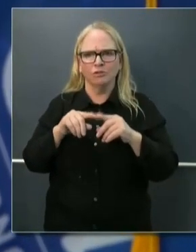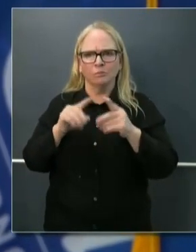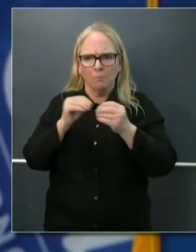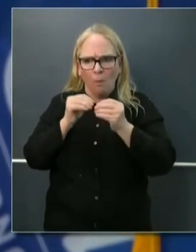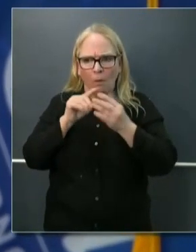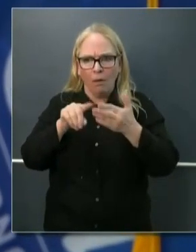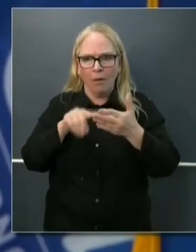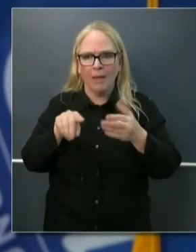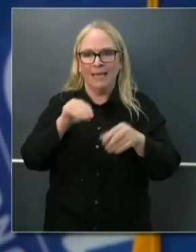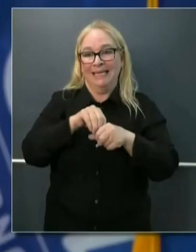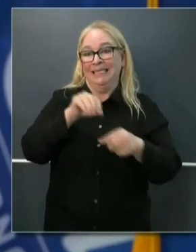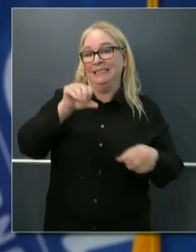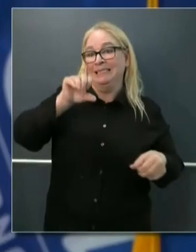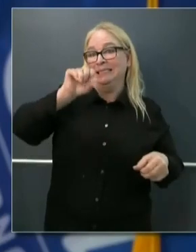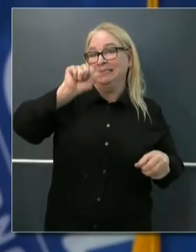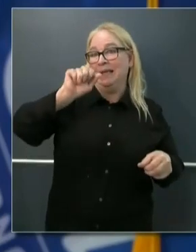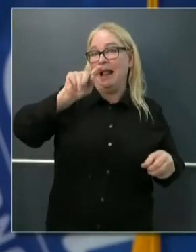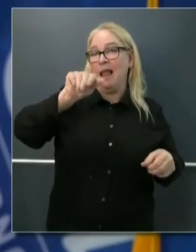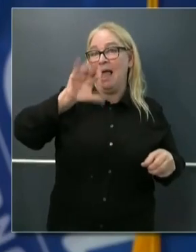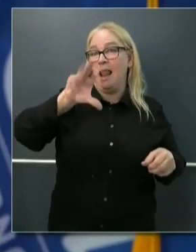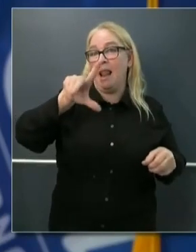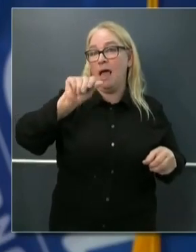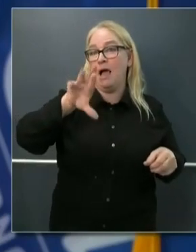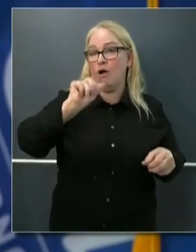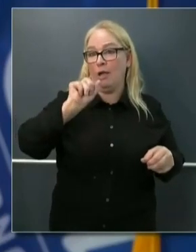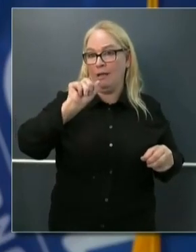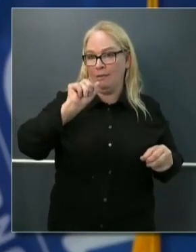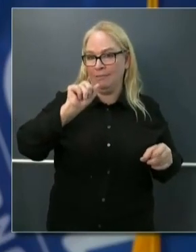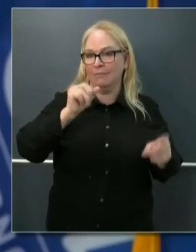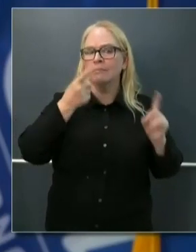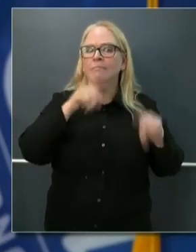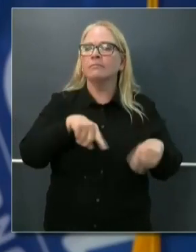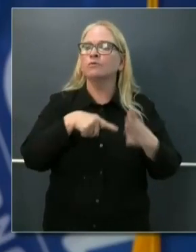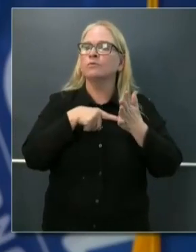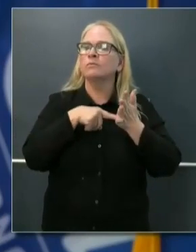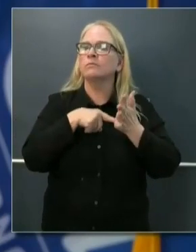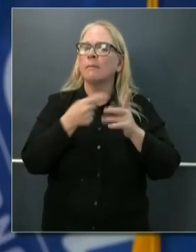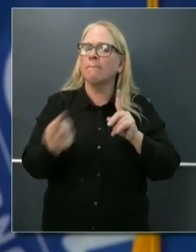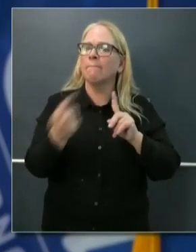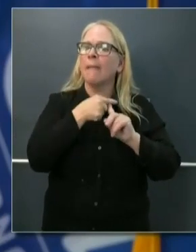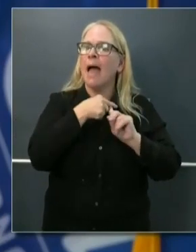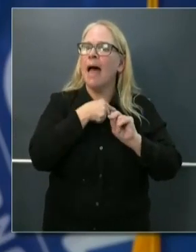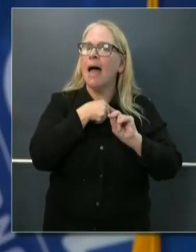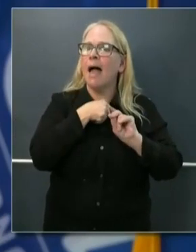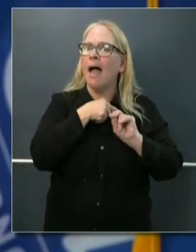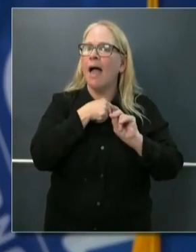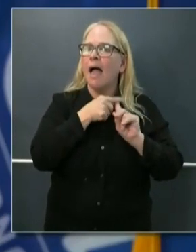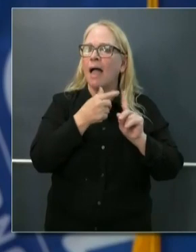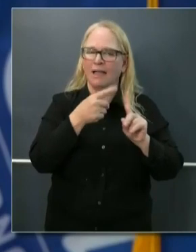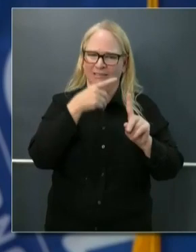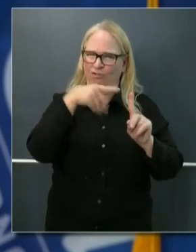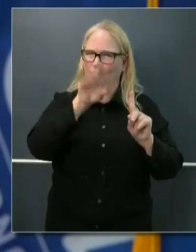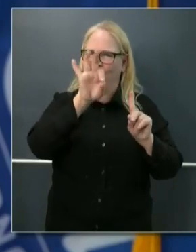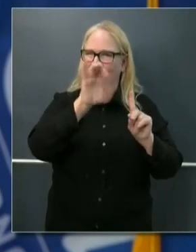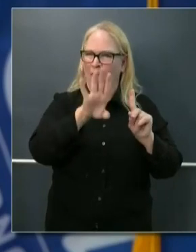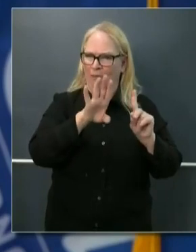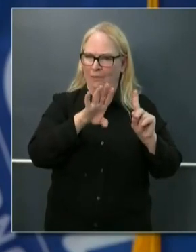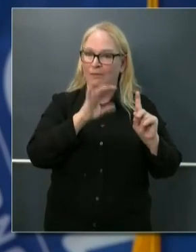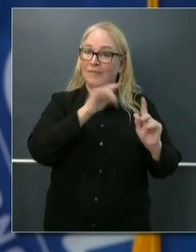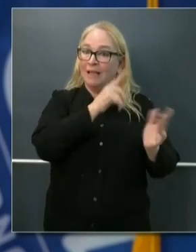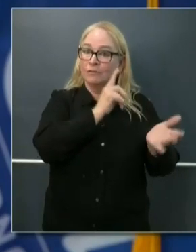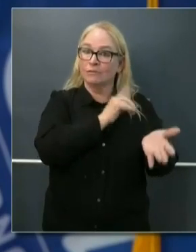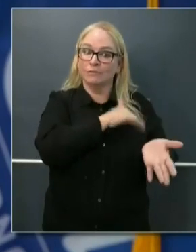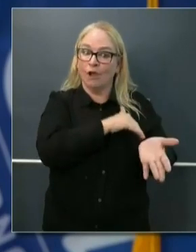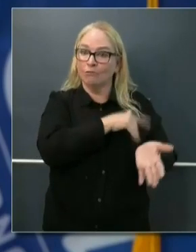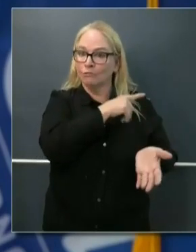Santa Clara demonstrated an earlier case. That was because the coroner at that point, as they were doing their investigations, had noted that